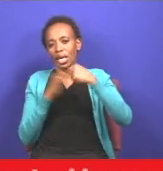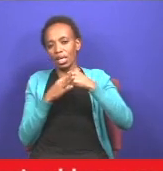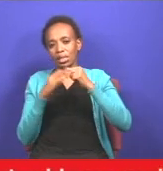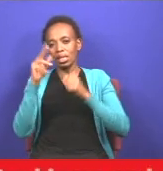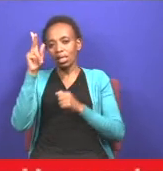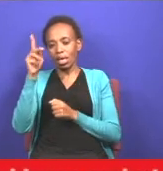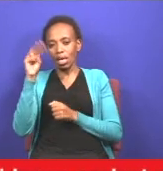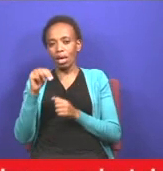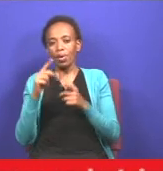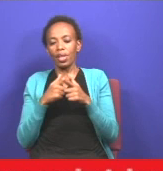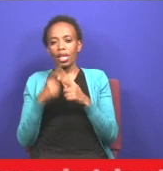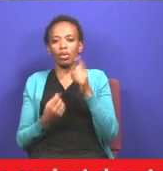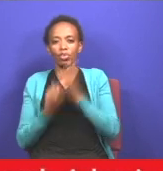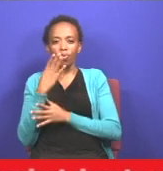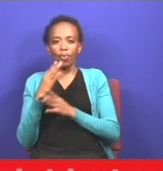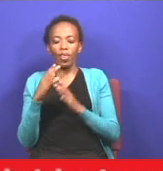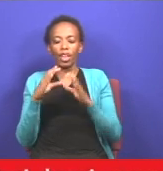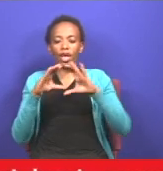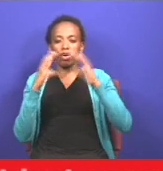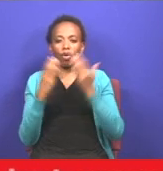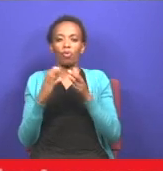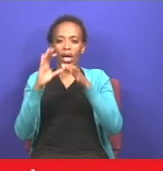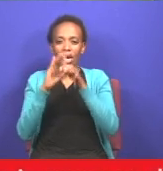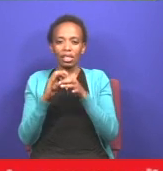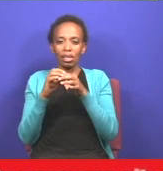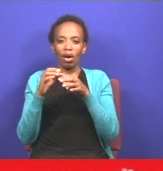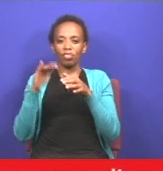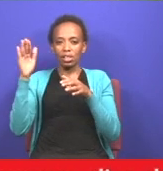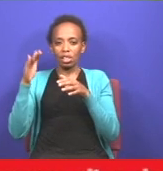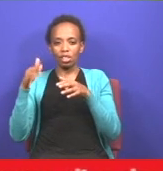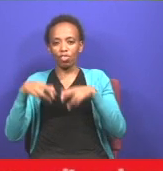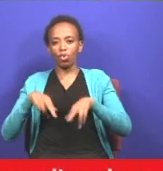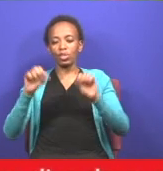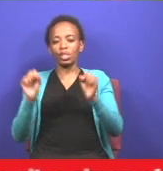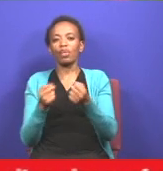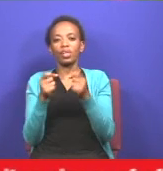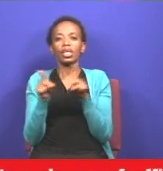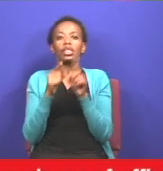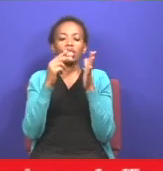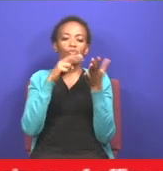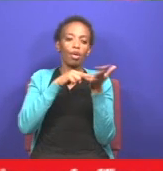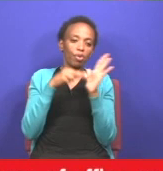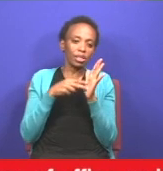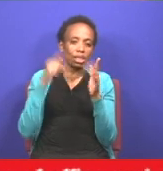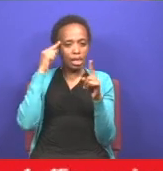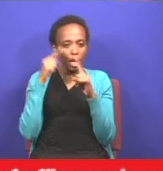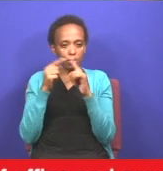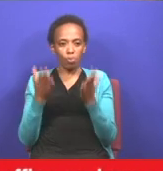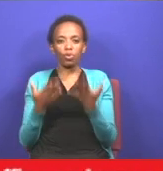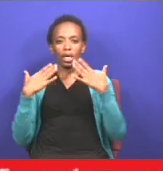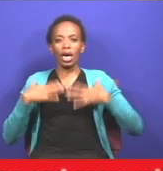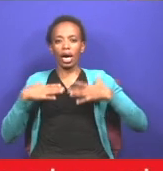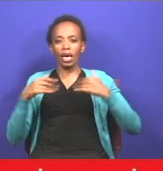she launched the Global Alliance of Cities for Road Safety. The initiative also aims at promoting a healthy